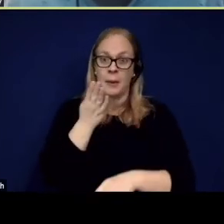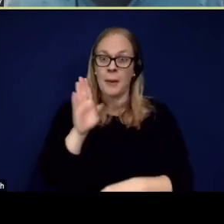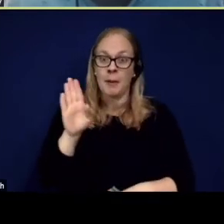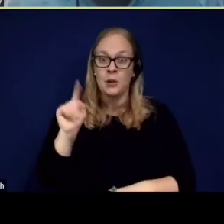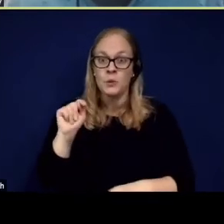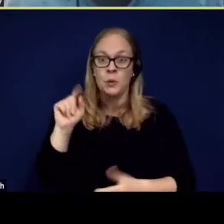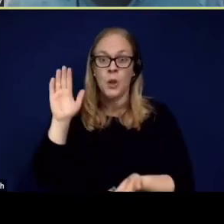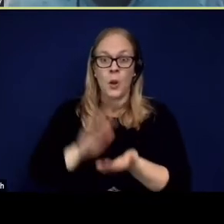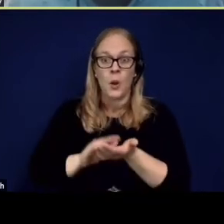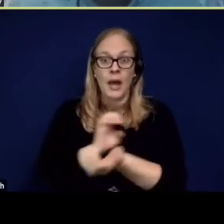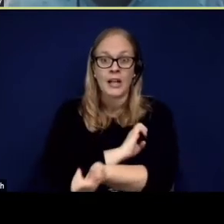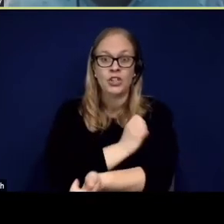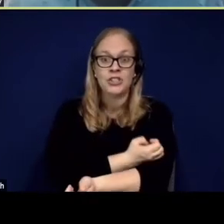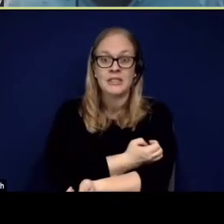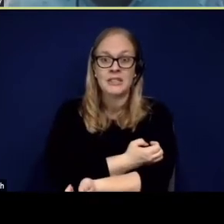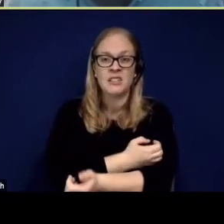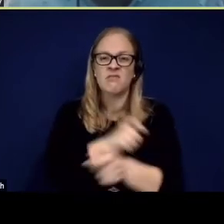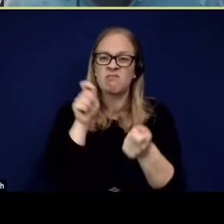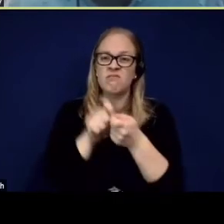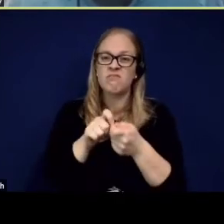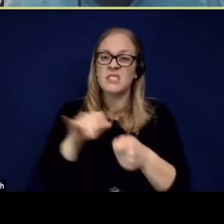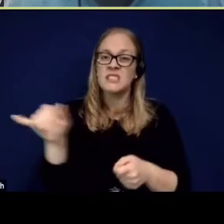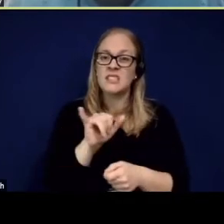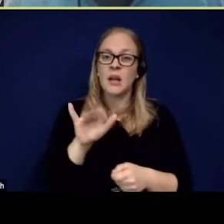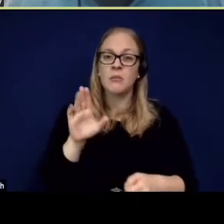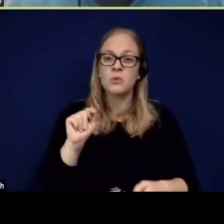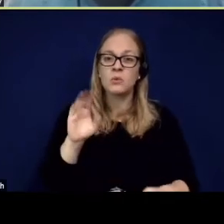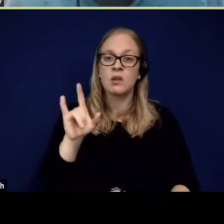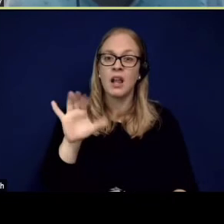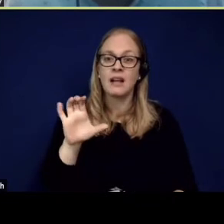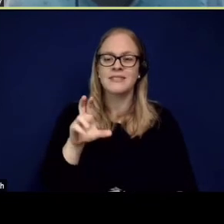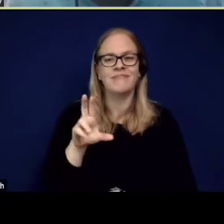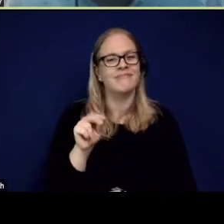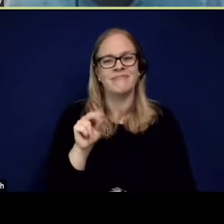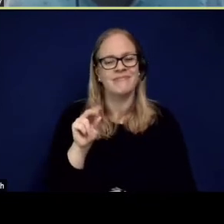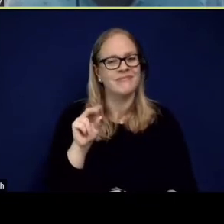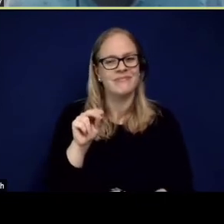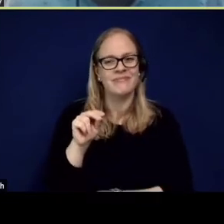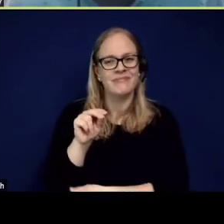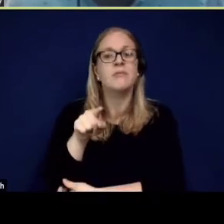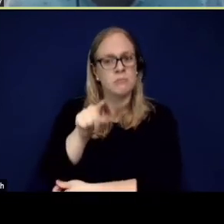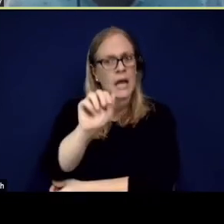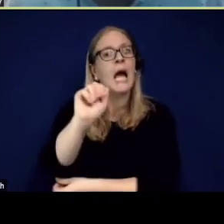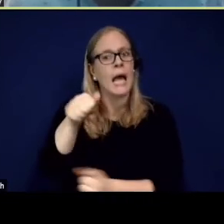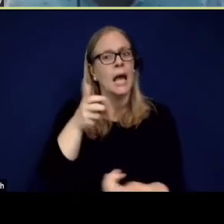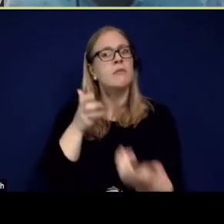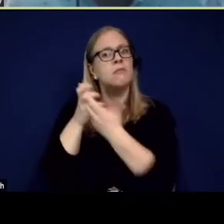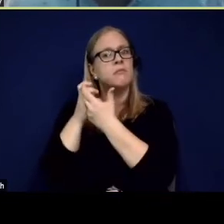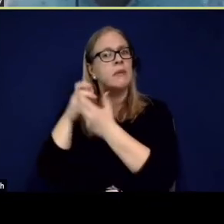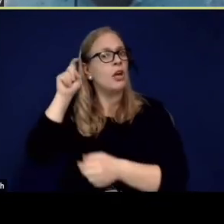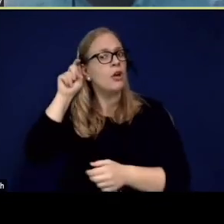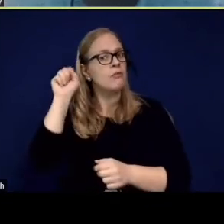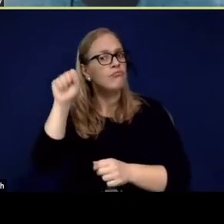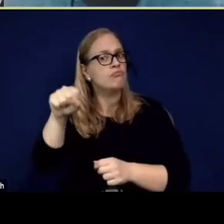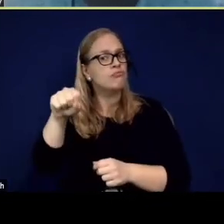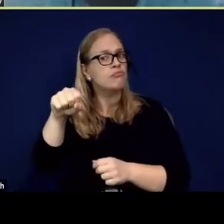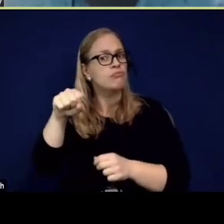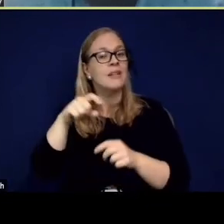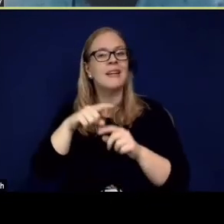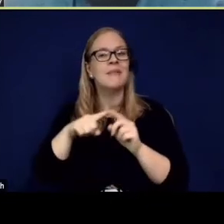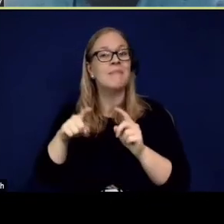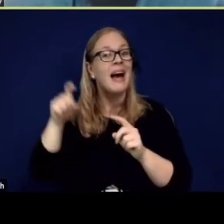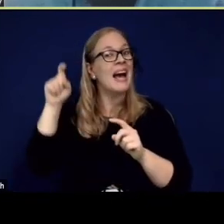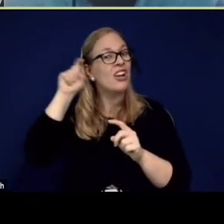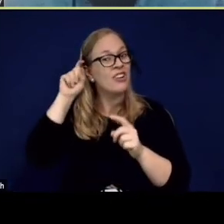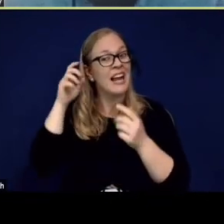not the same as the Bluetooth Classic. So even though we could use it in hearing aid, that did not allow hearing aid to directly